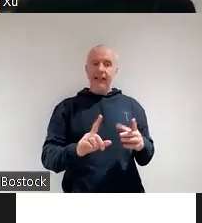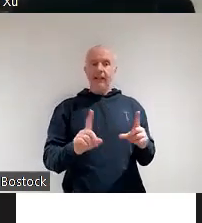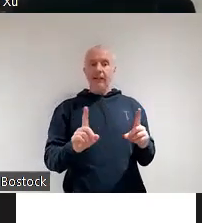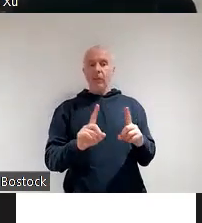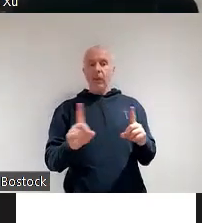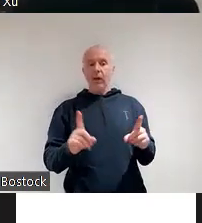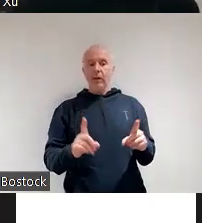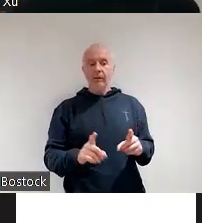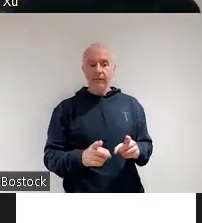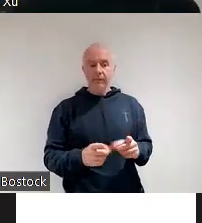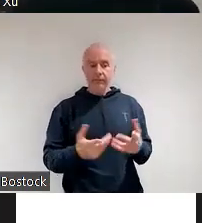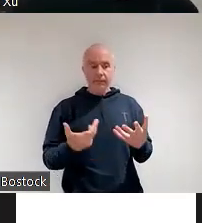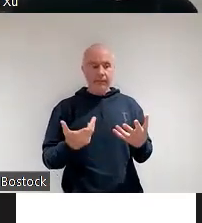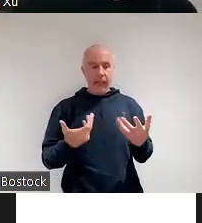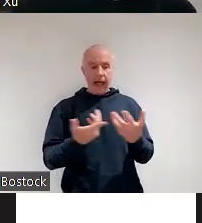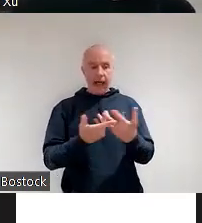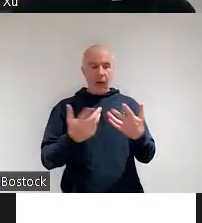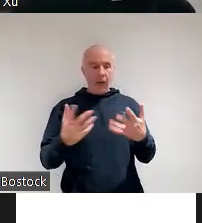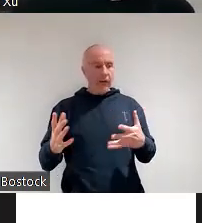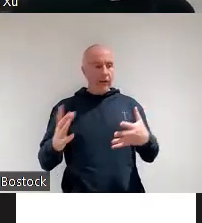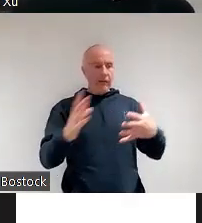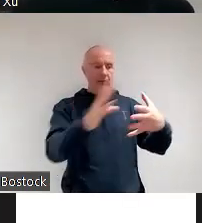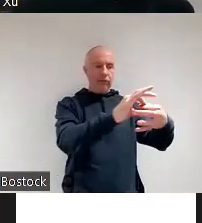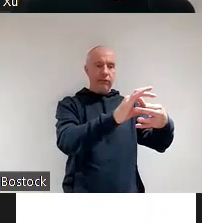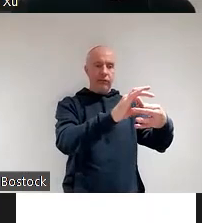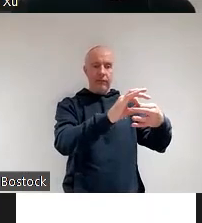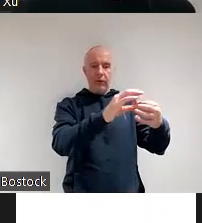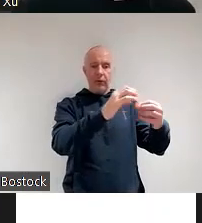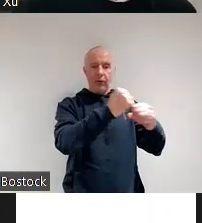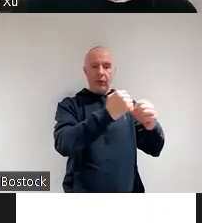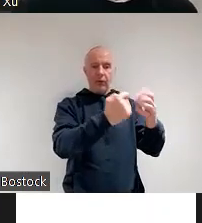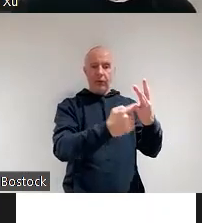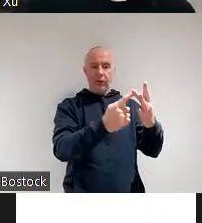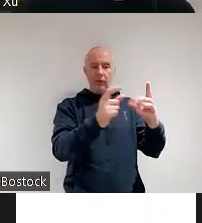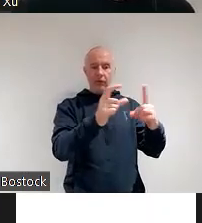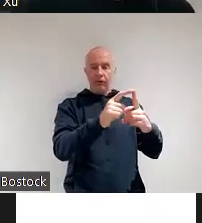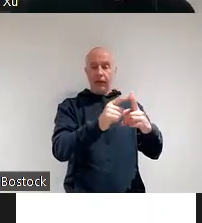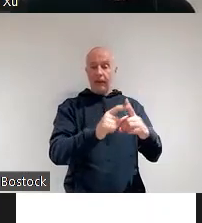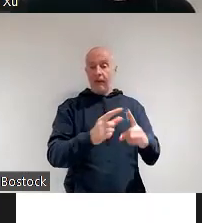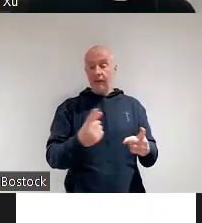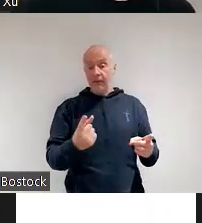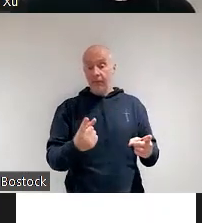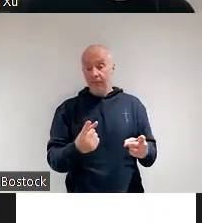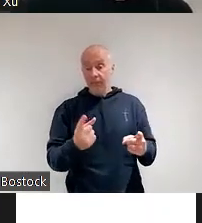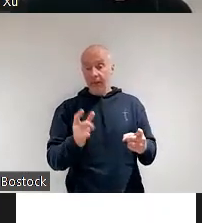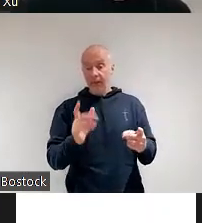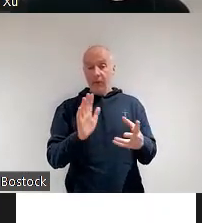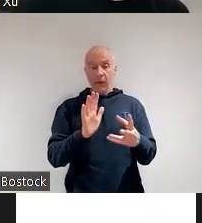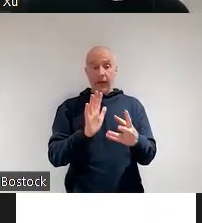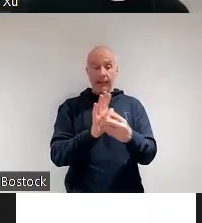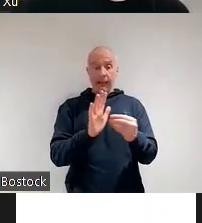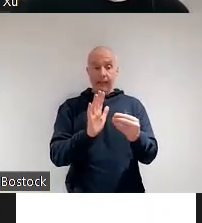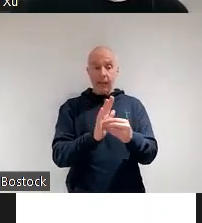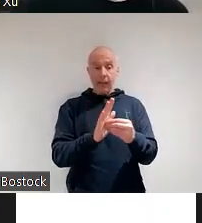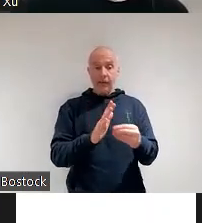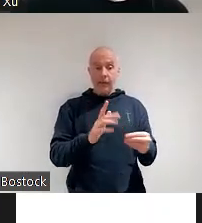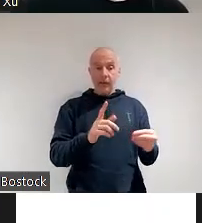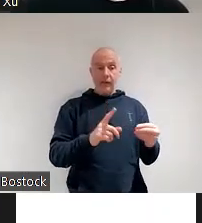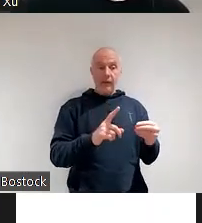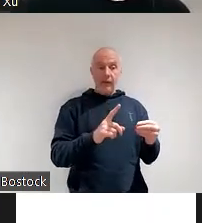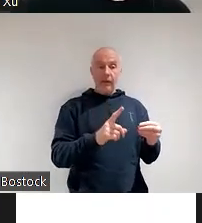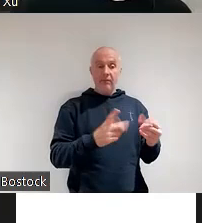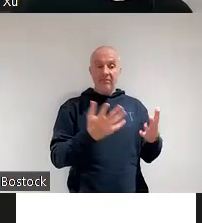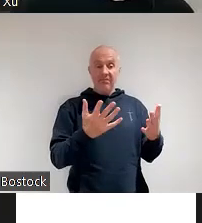kind of interactions with the grid. So, for example, you can inject harmonics. All the chargers, they are power electronics